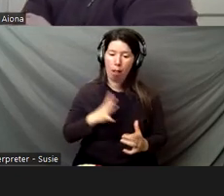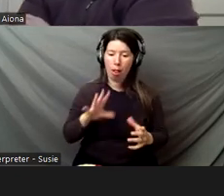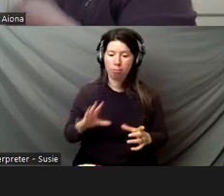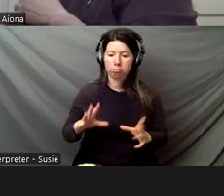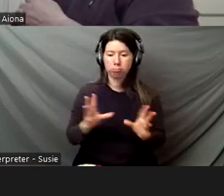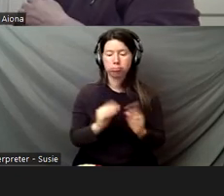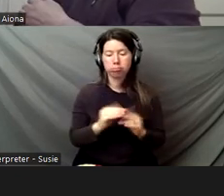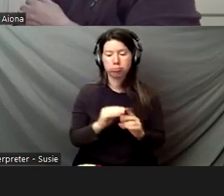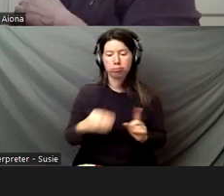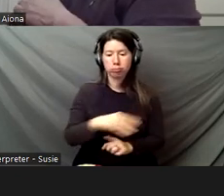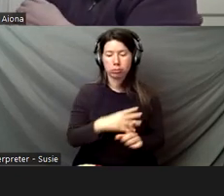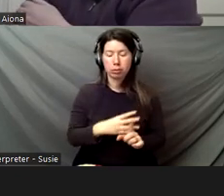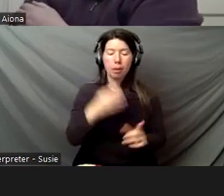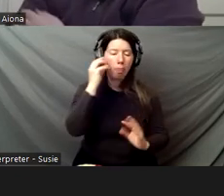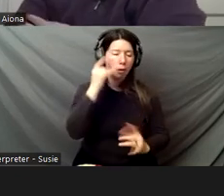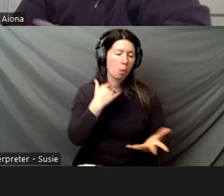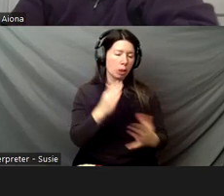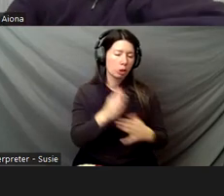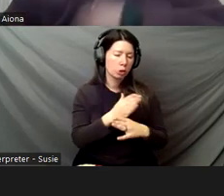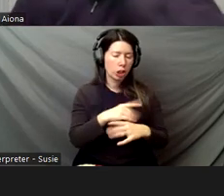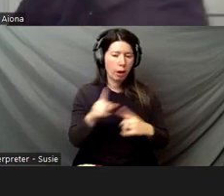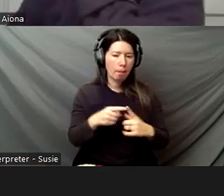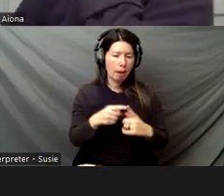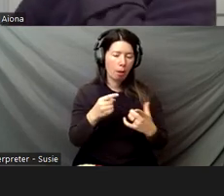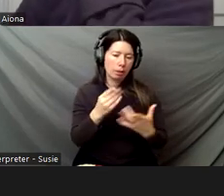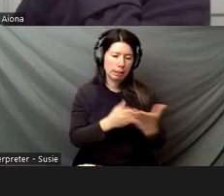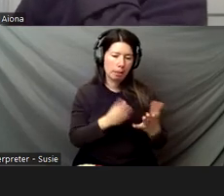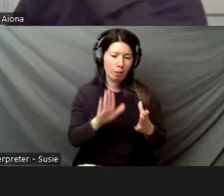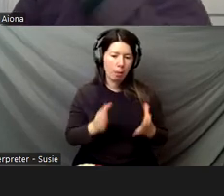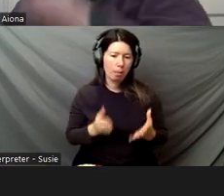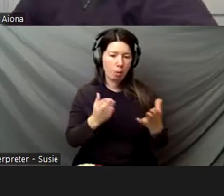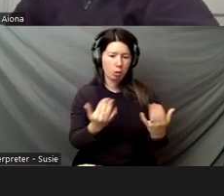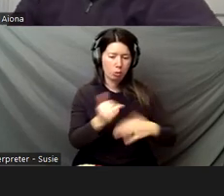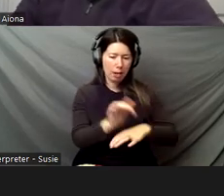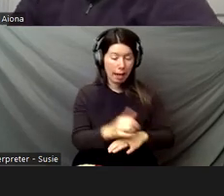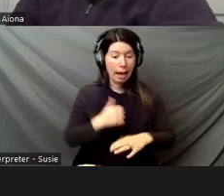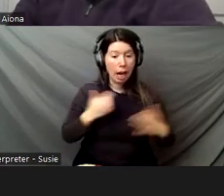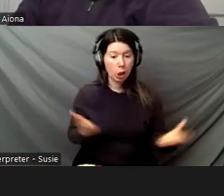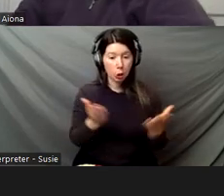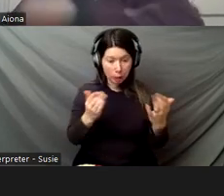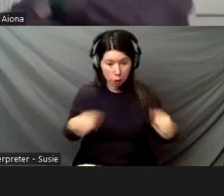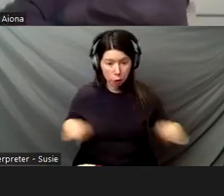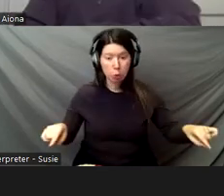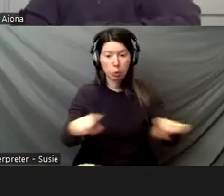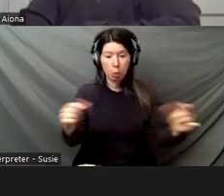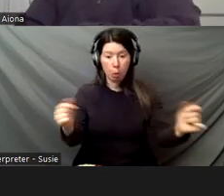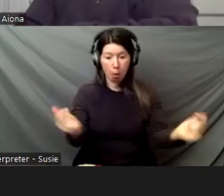to share with seeing some of the proposals tonight. I think I would encourage you all to